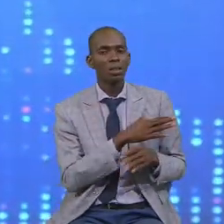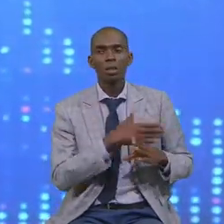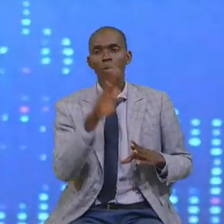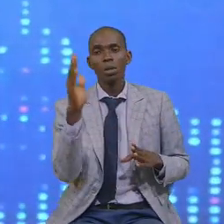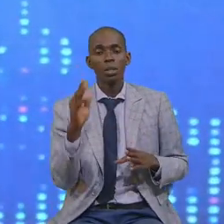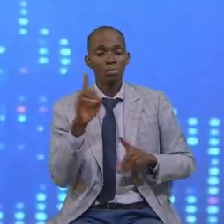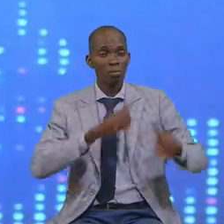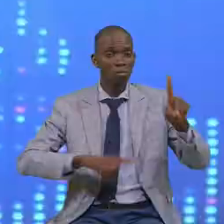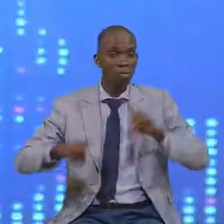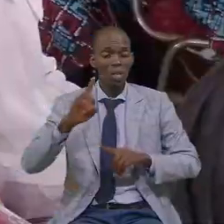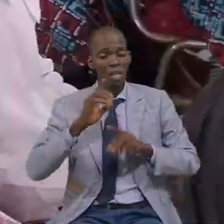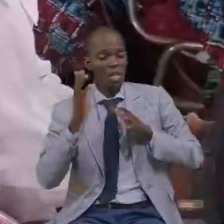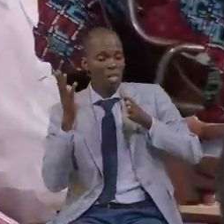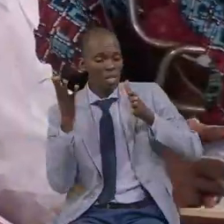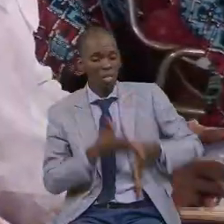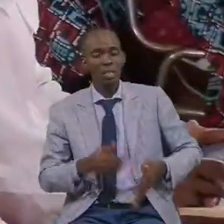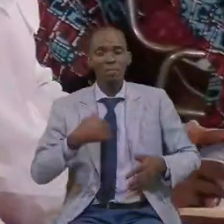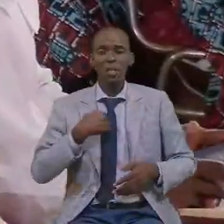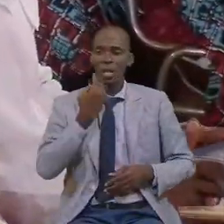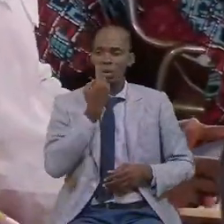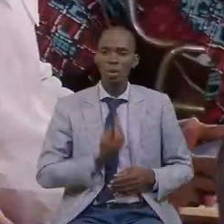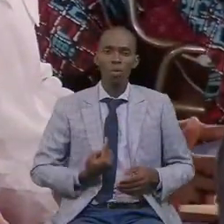Leave me alone.